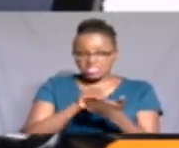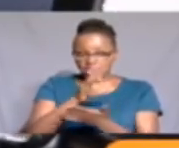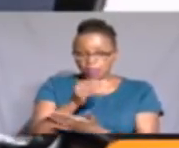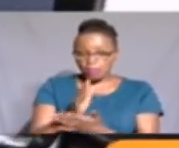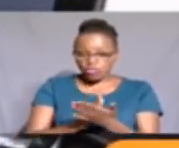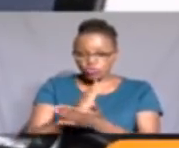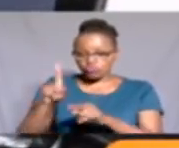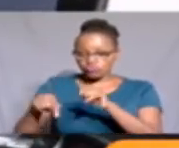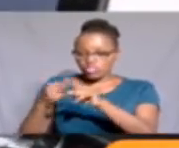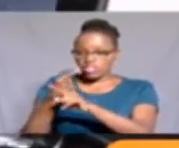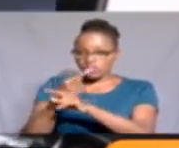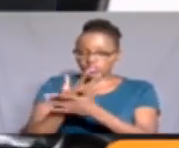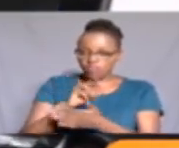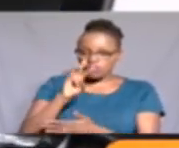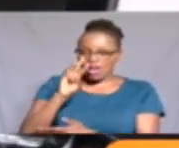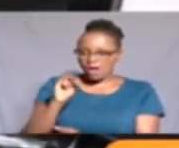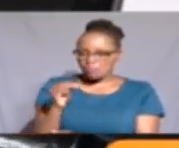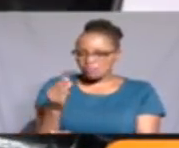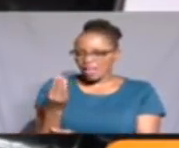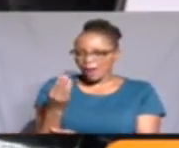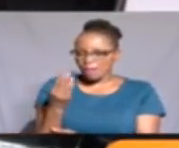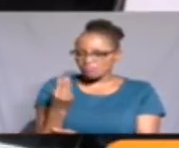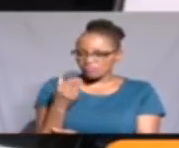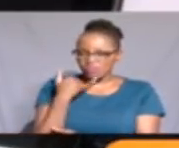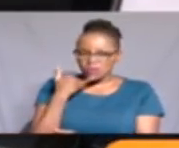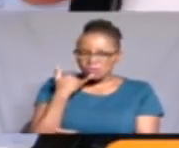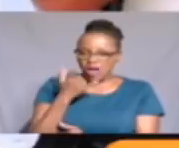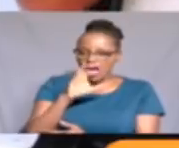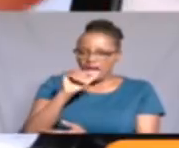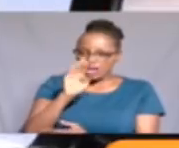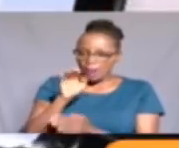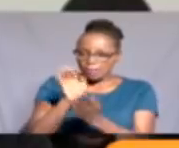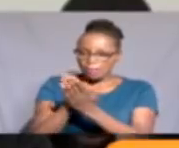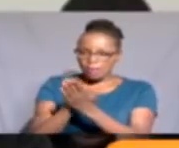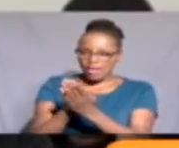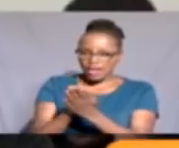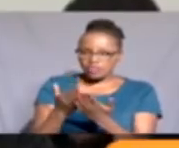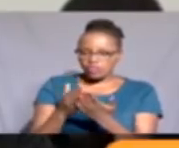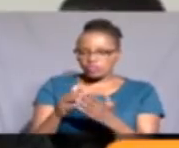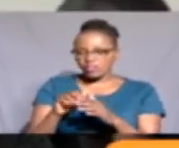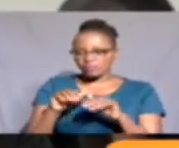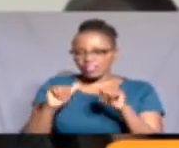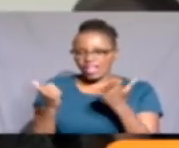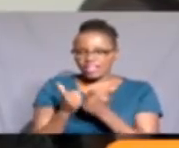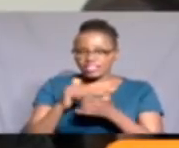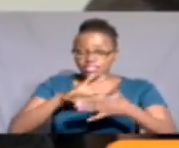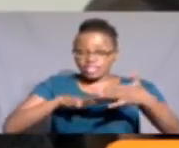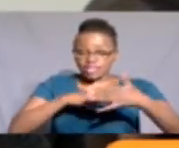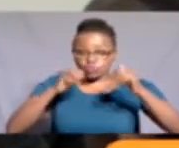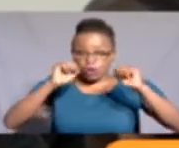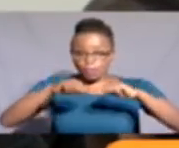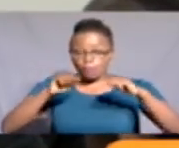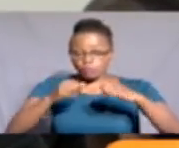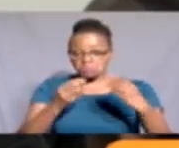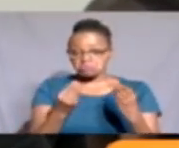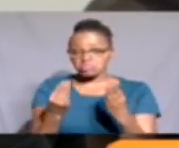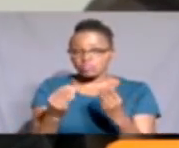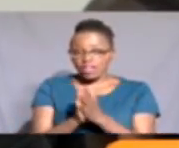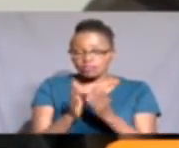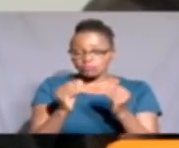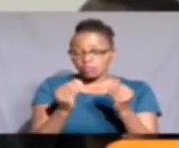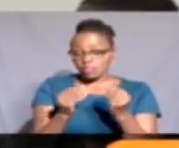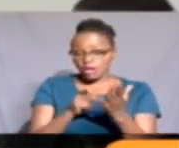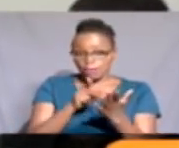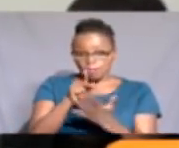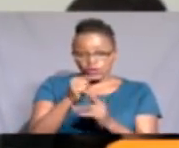through the various means such as mobile money, card networks, banks, or agency networks, and can simply and easily pay